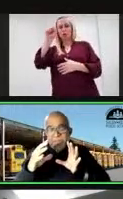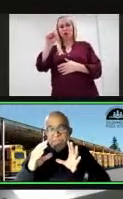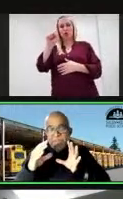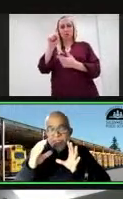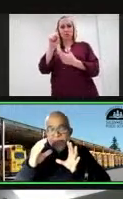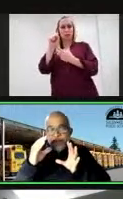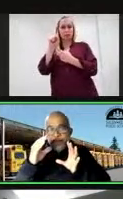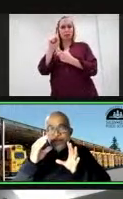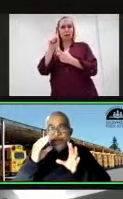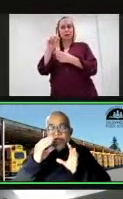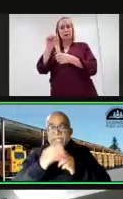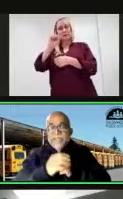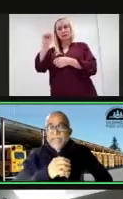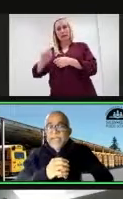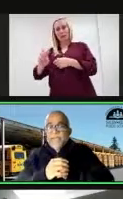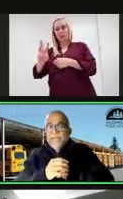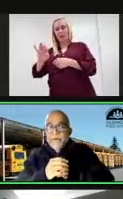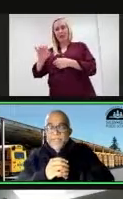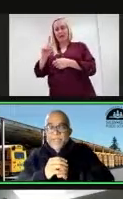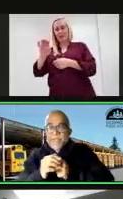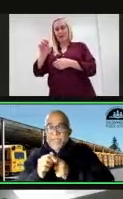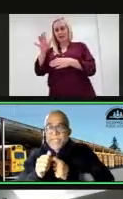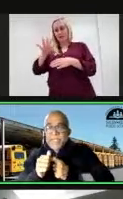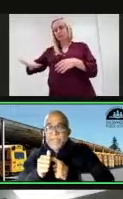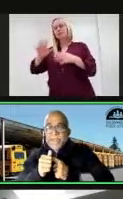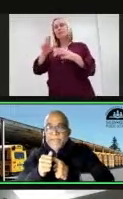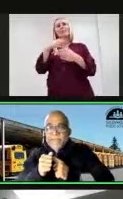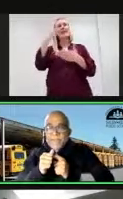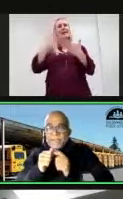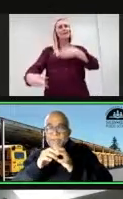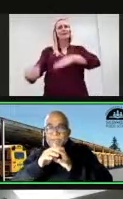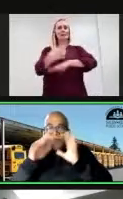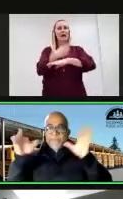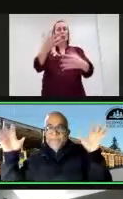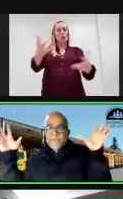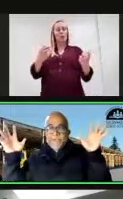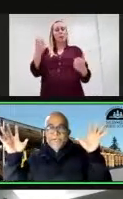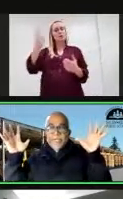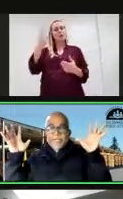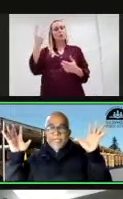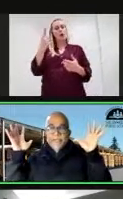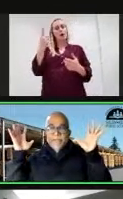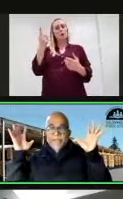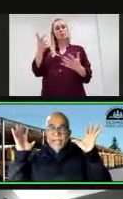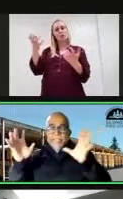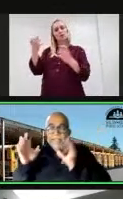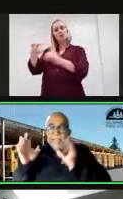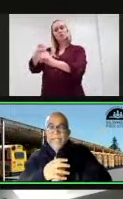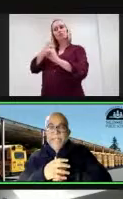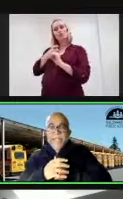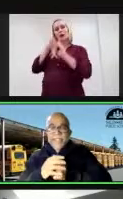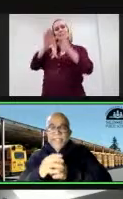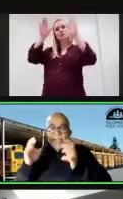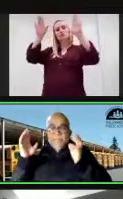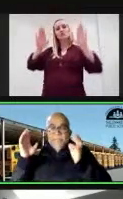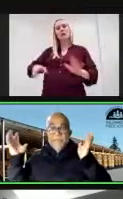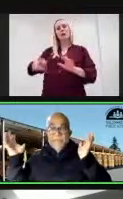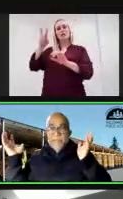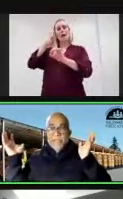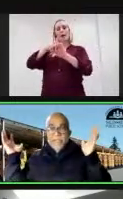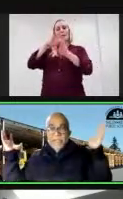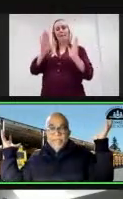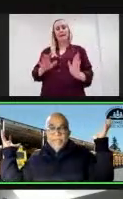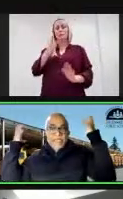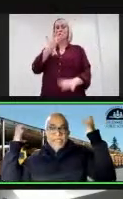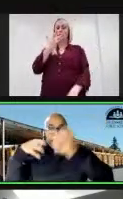fine. But at the end of the day, we want somebody, you know, we want to attract excellent candidates,